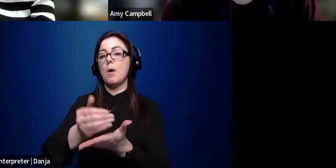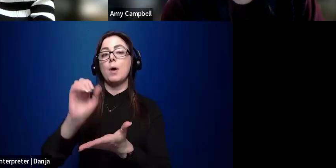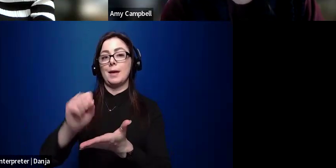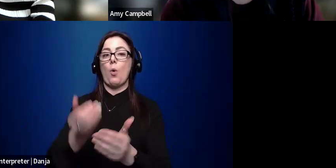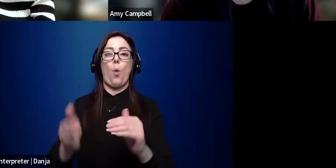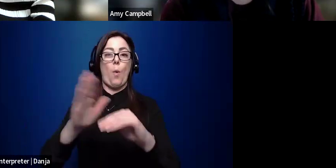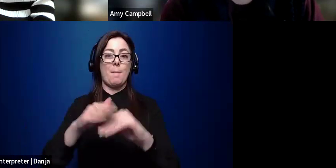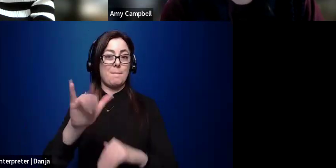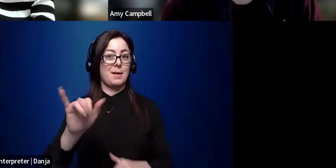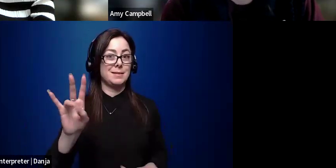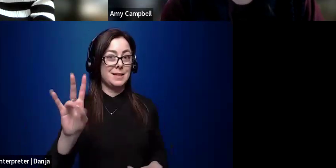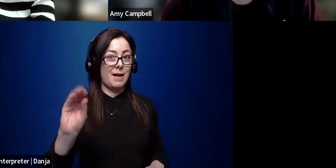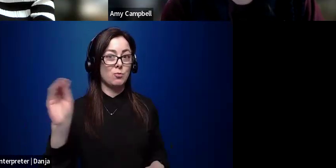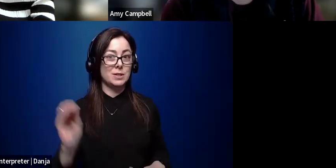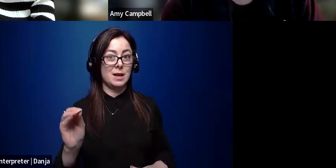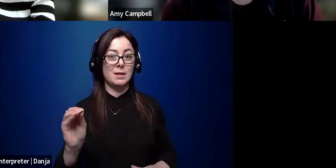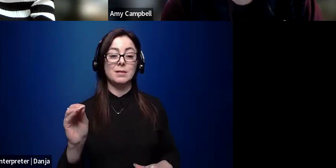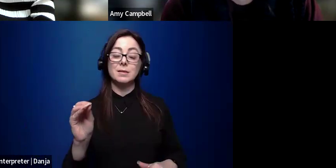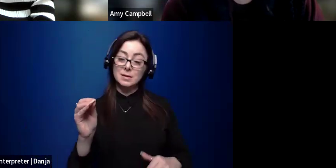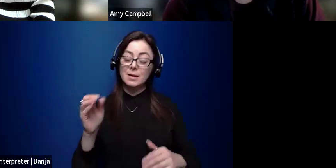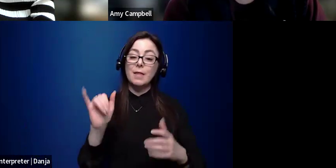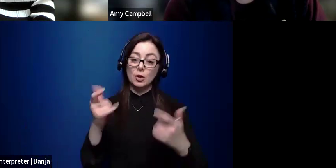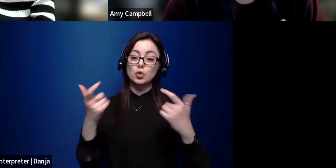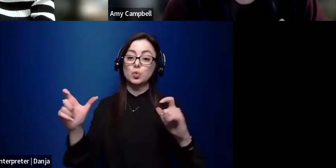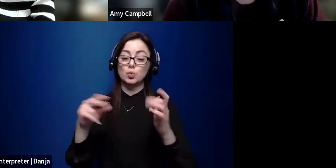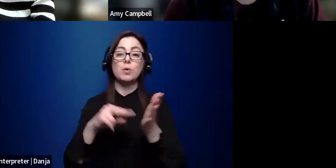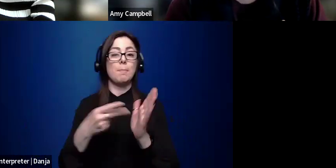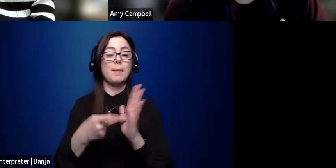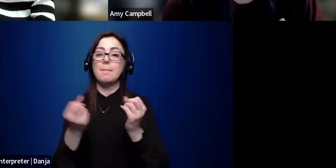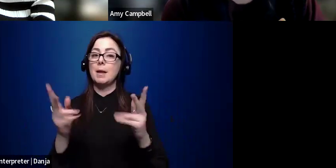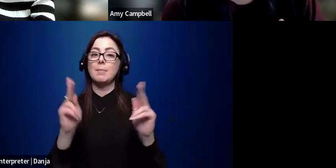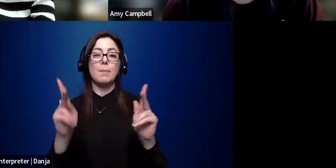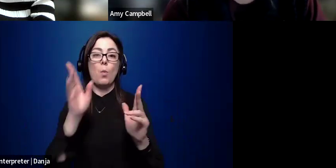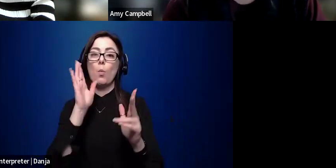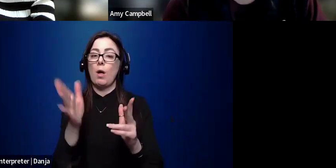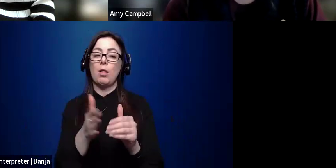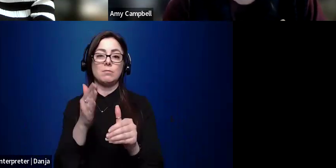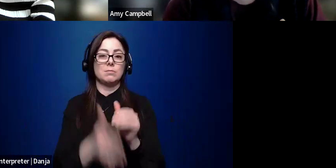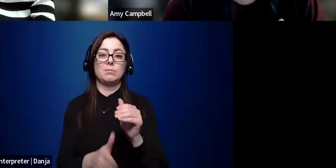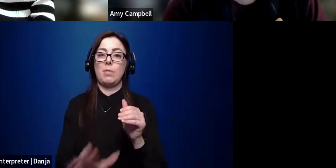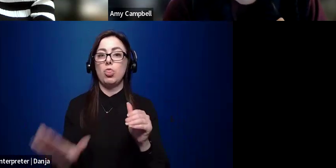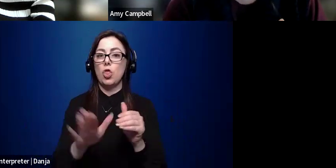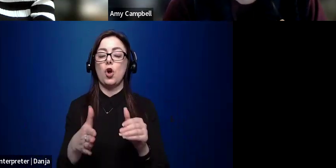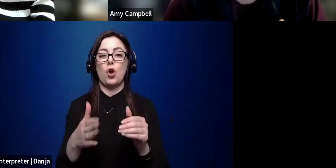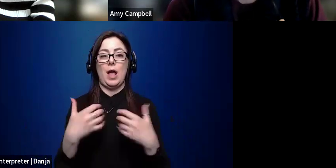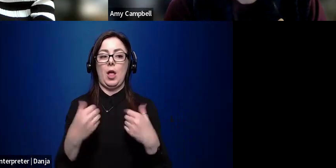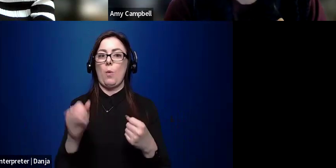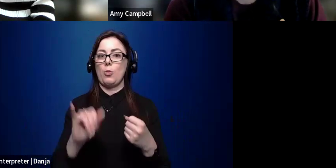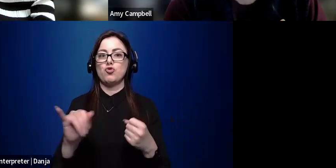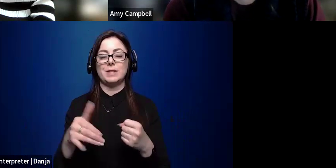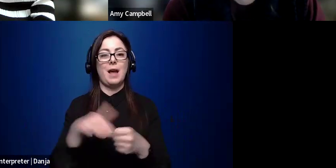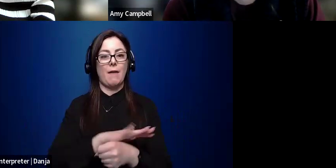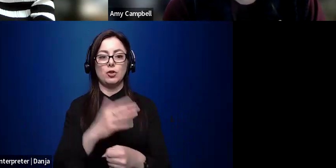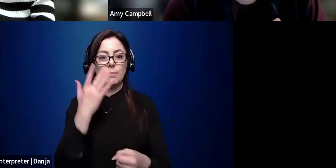That probably means a lot of people will dump their coverage because it just won't be worthwhile to them. That means people